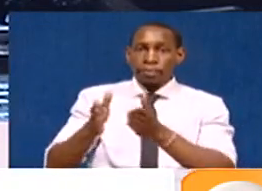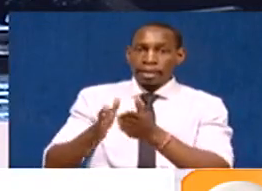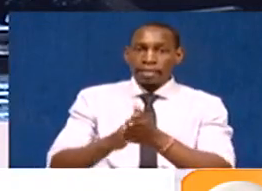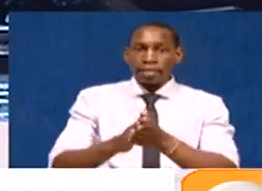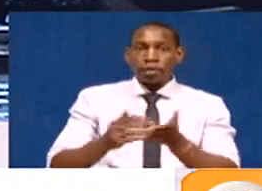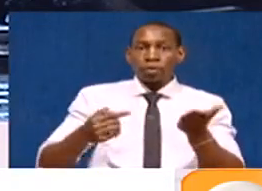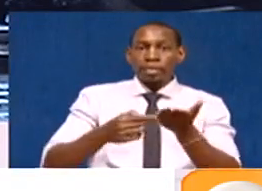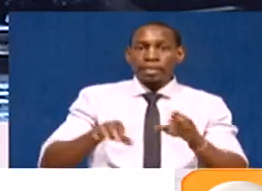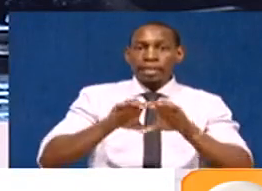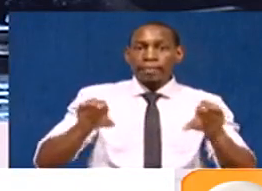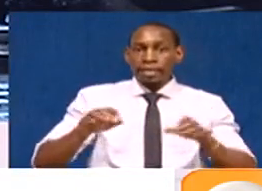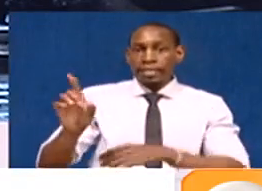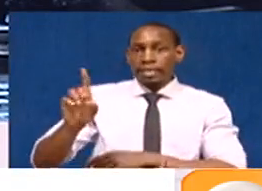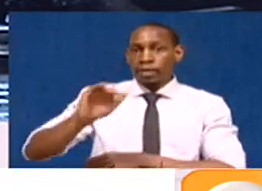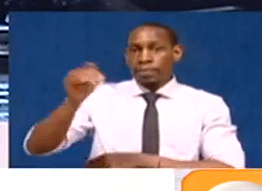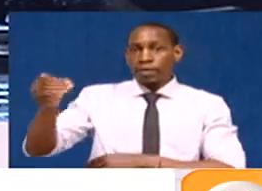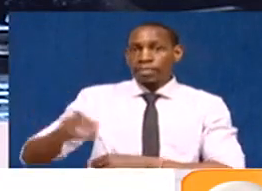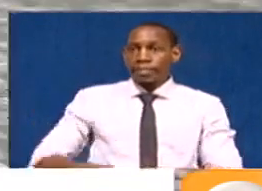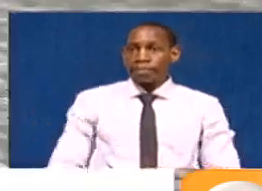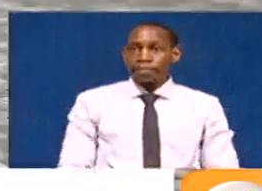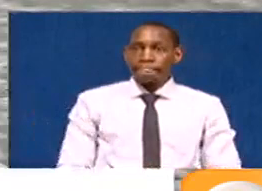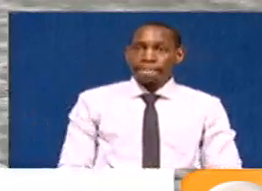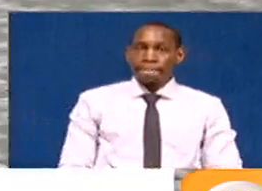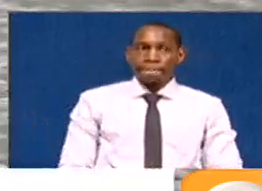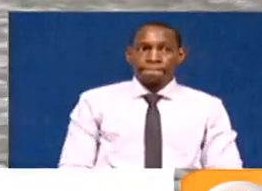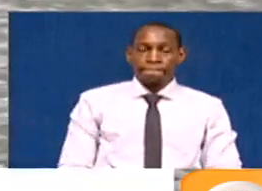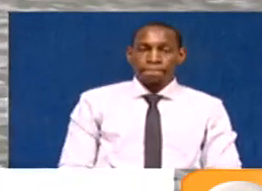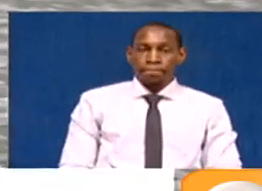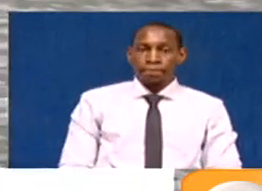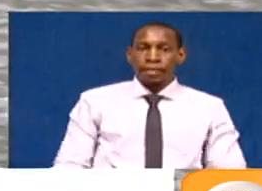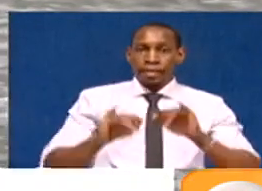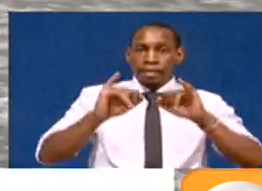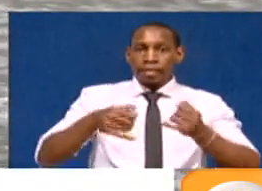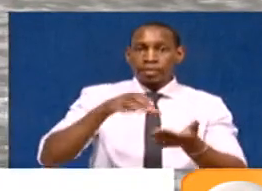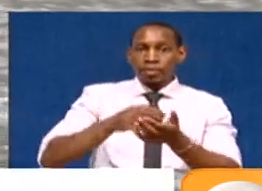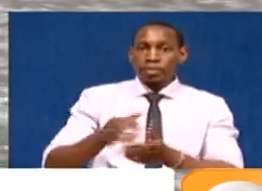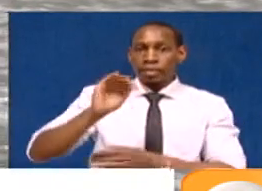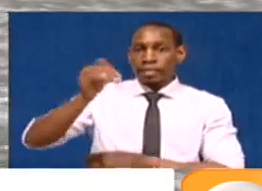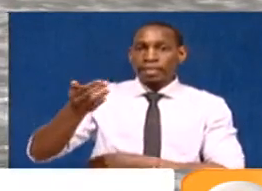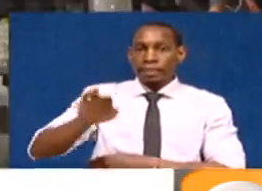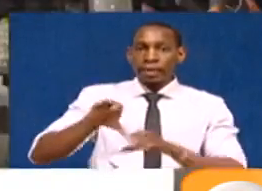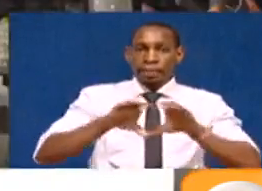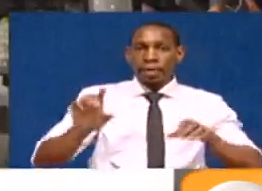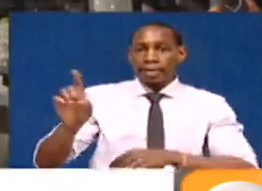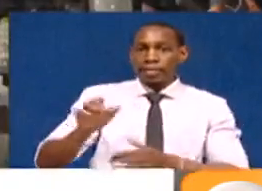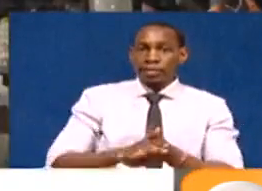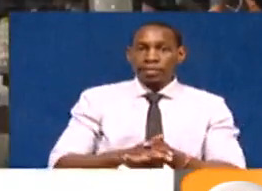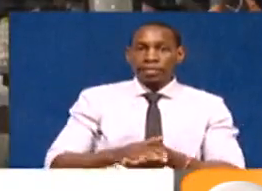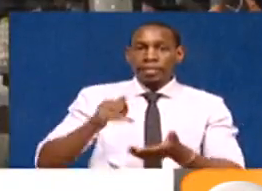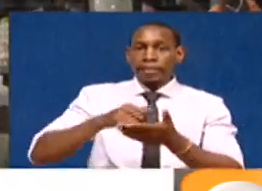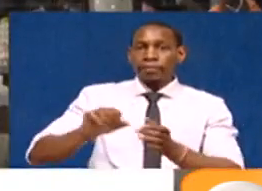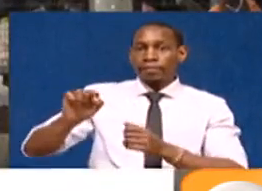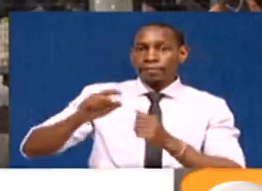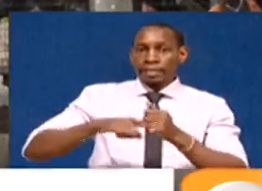to modernize markets in Nairobi County. A new look of City Park Market in Nairobi, one of the